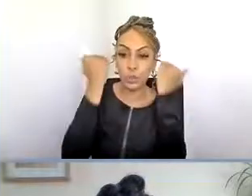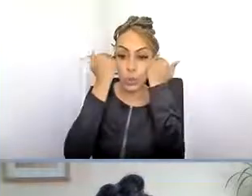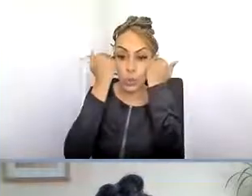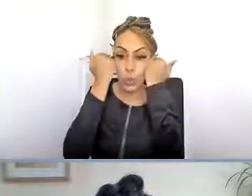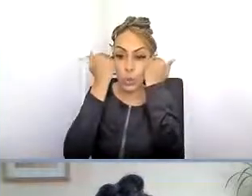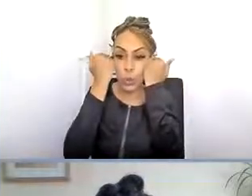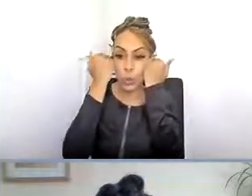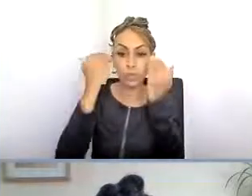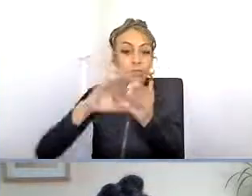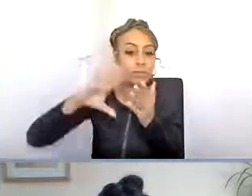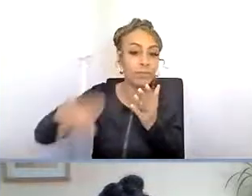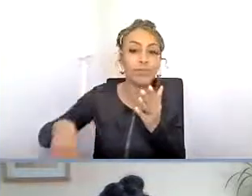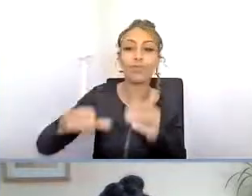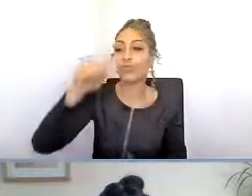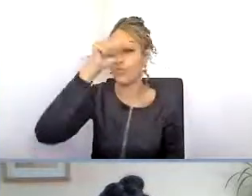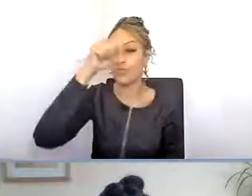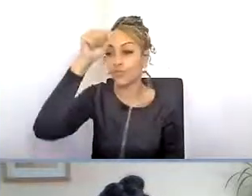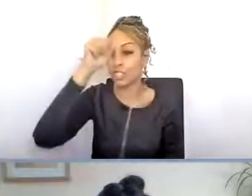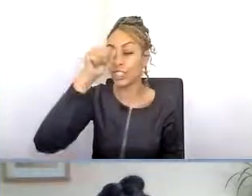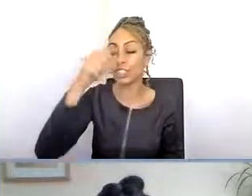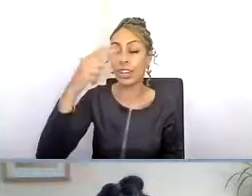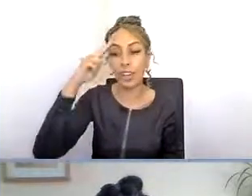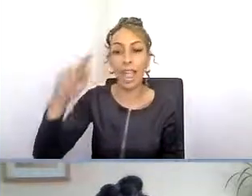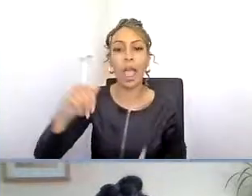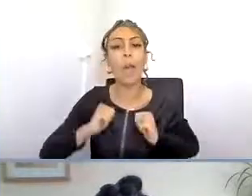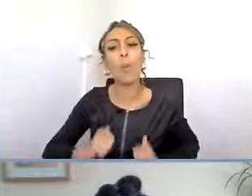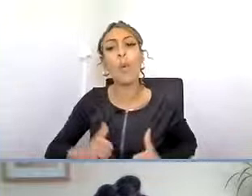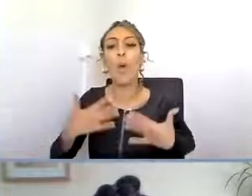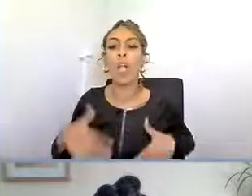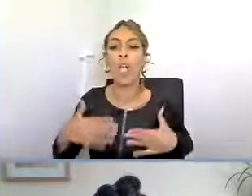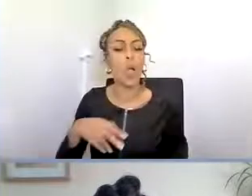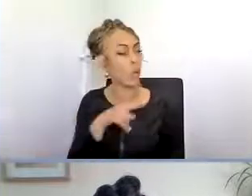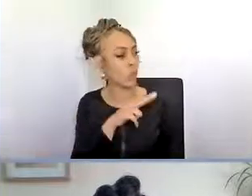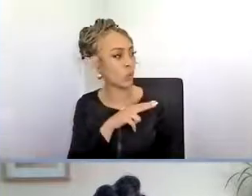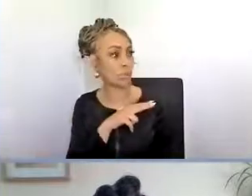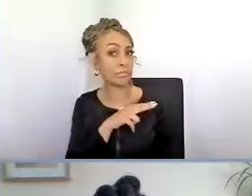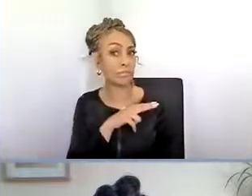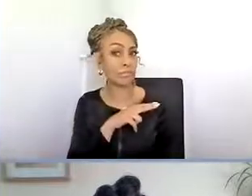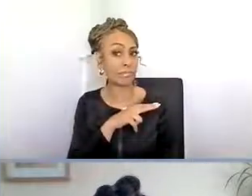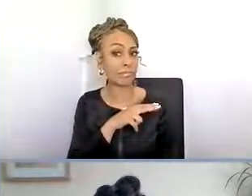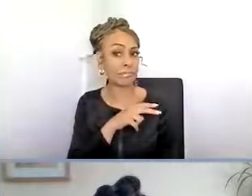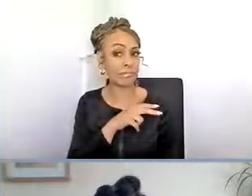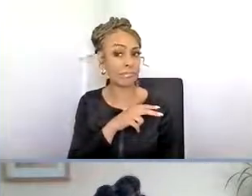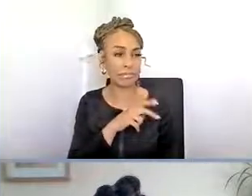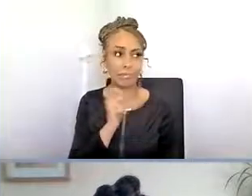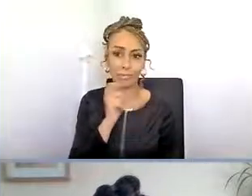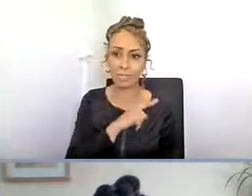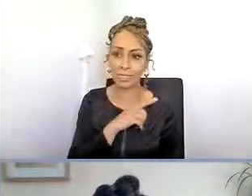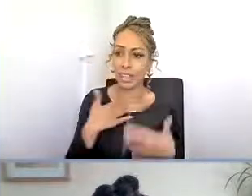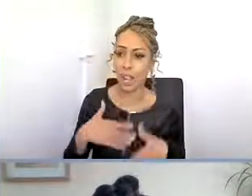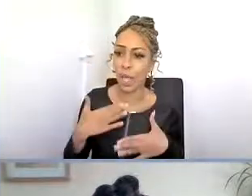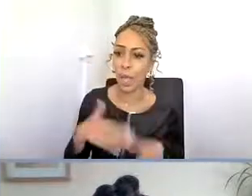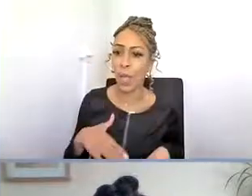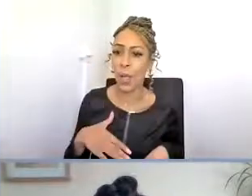her Christian name, and she wore clothes that probably raised eyebrows in